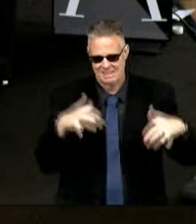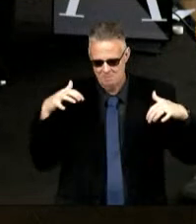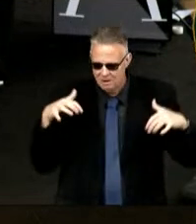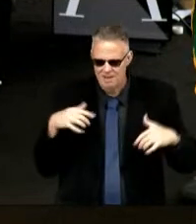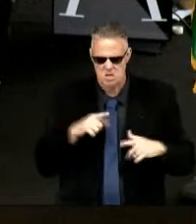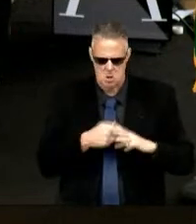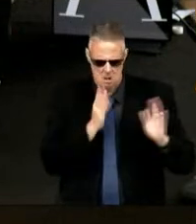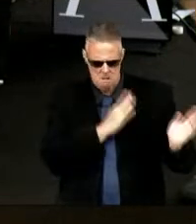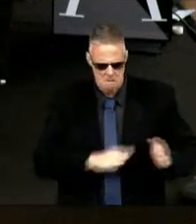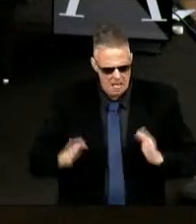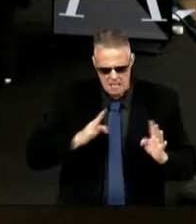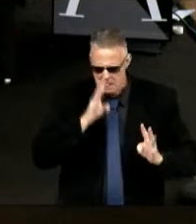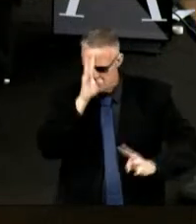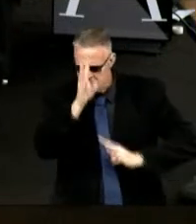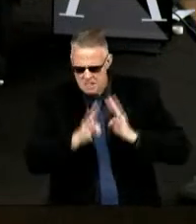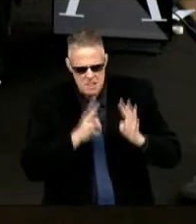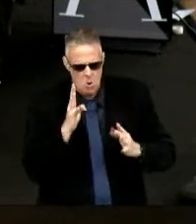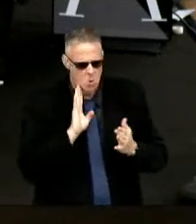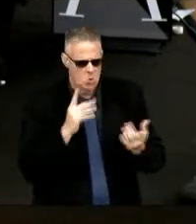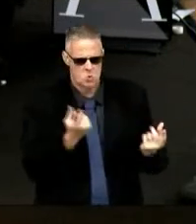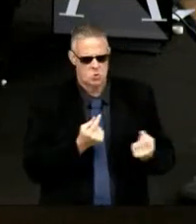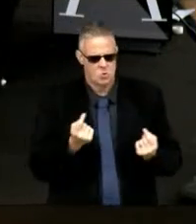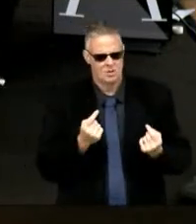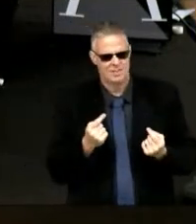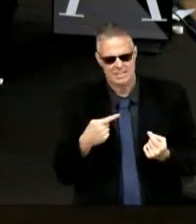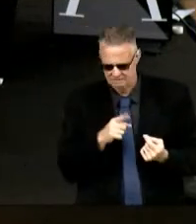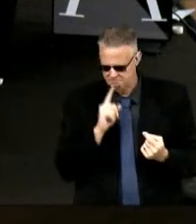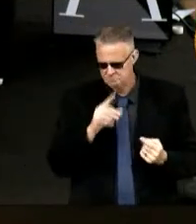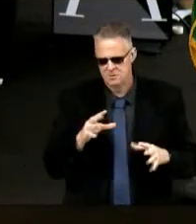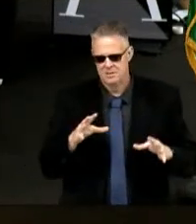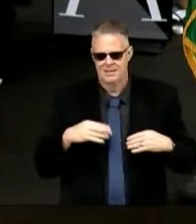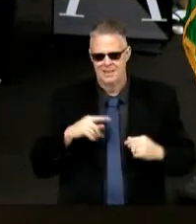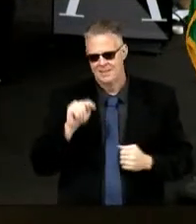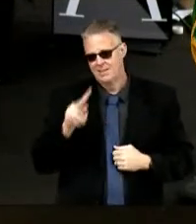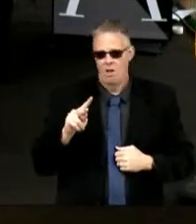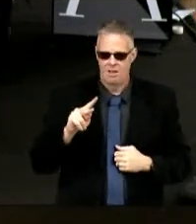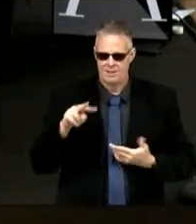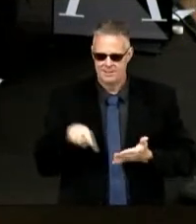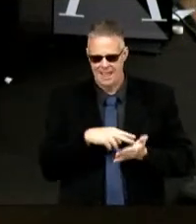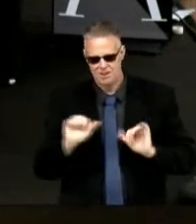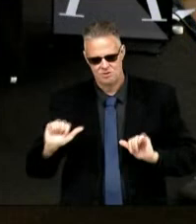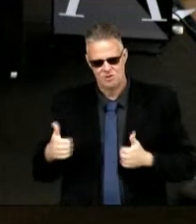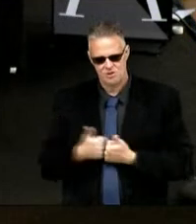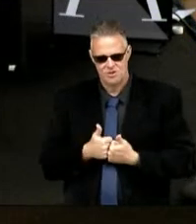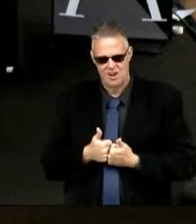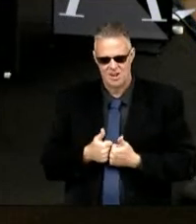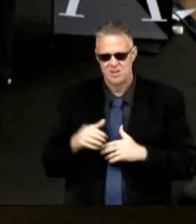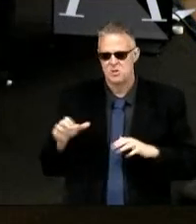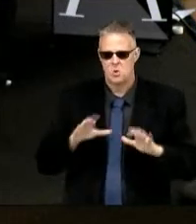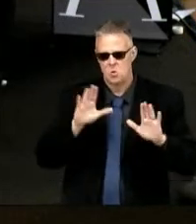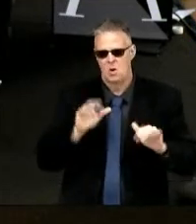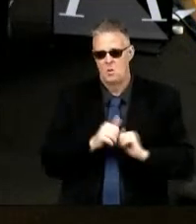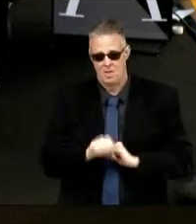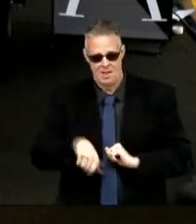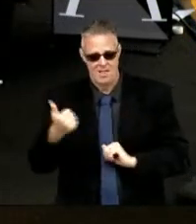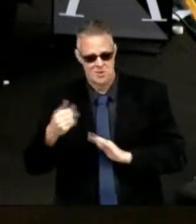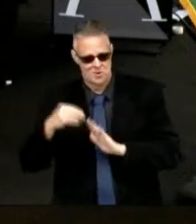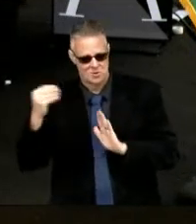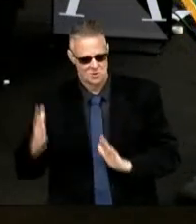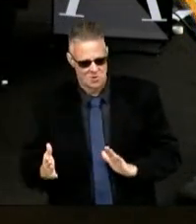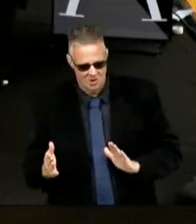started planning immediately what she was going to do. She accepted the TikTok dance challenge and did a great little routine with another